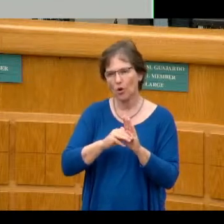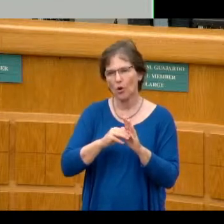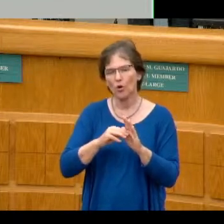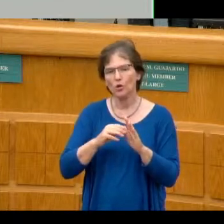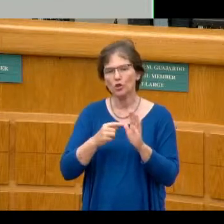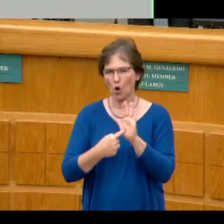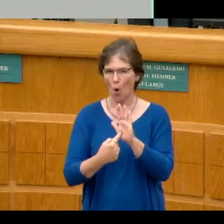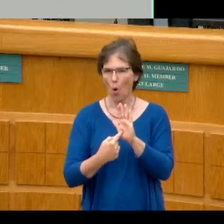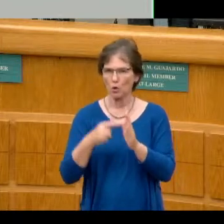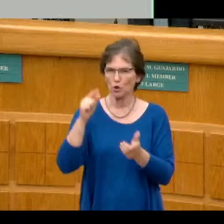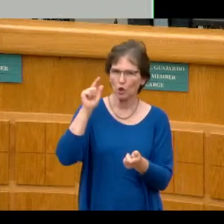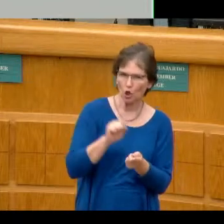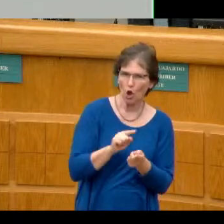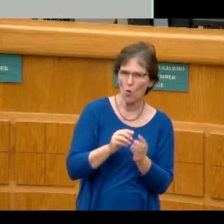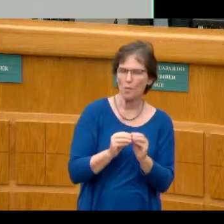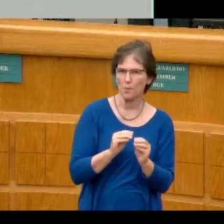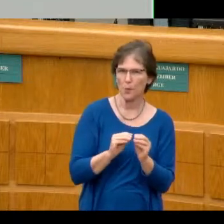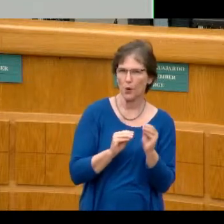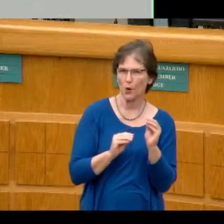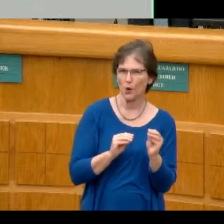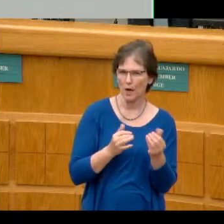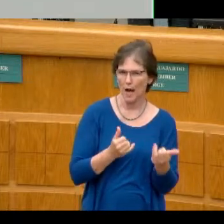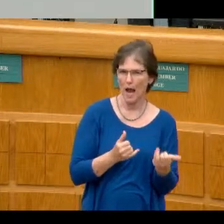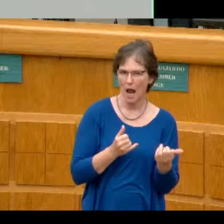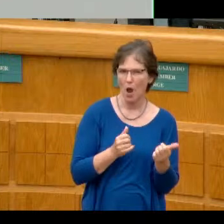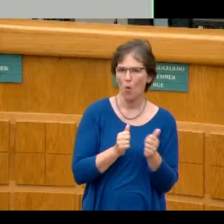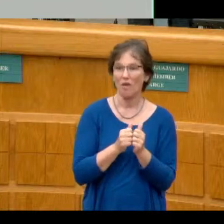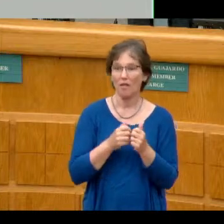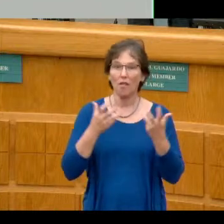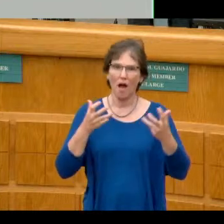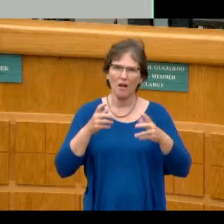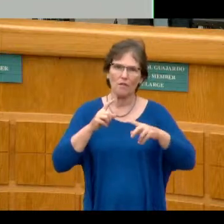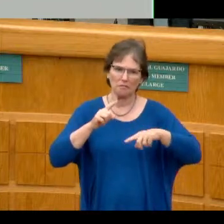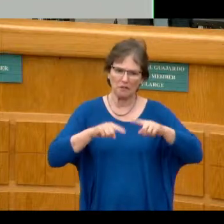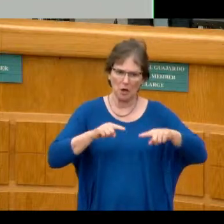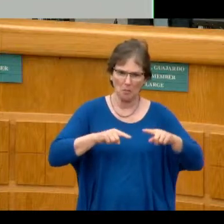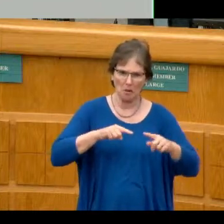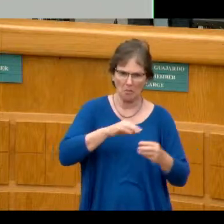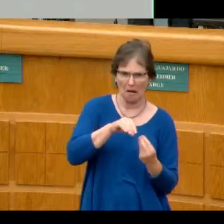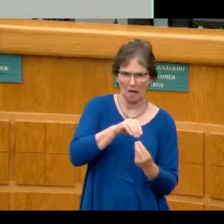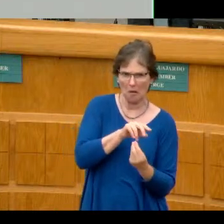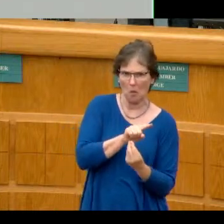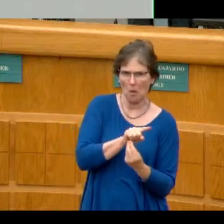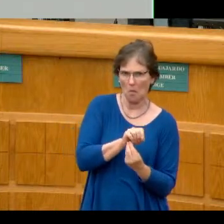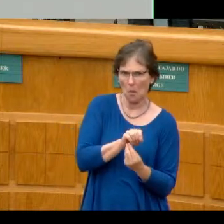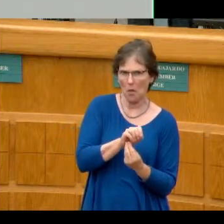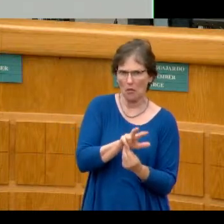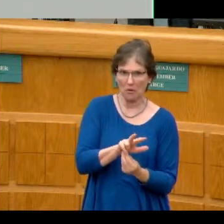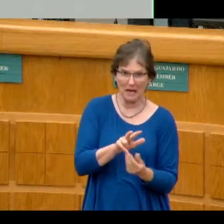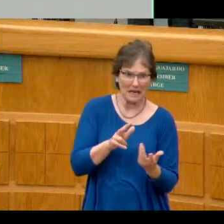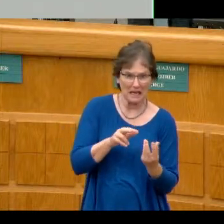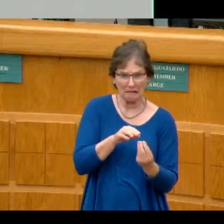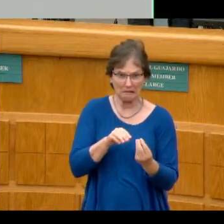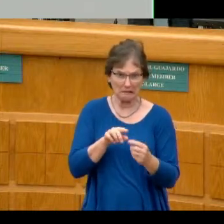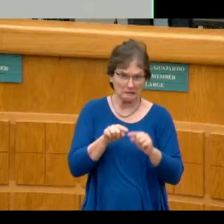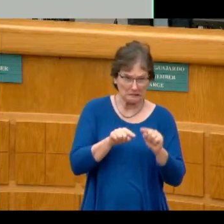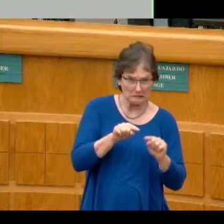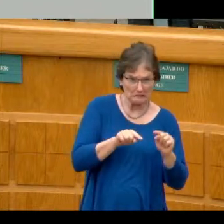a scary high number. We're not sure that that's the correct number yet. Hopefully it's more in the 1.3